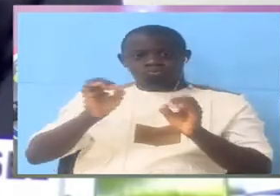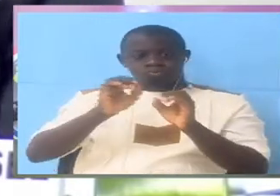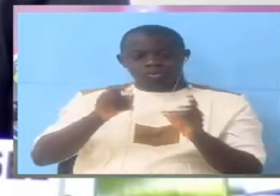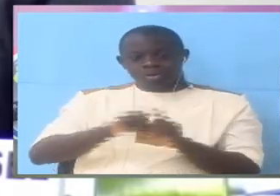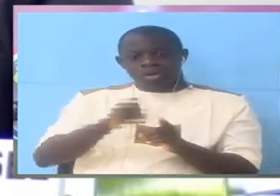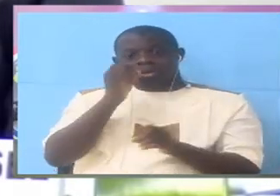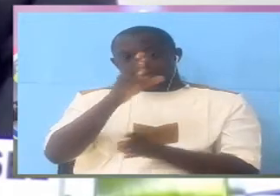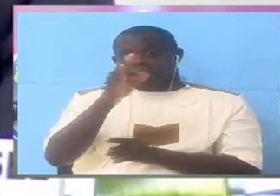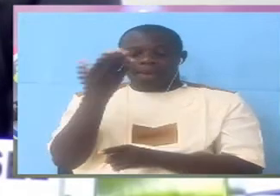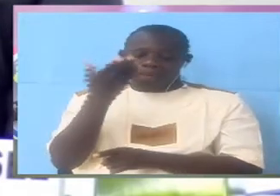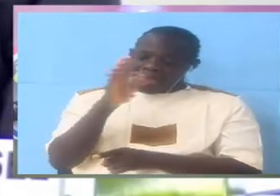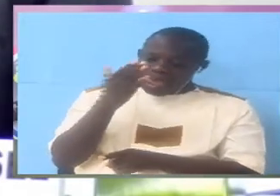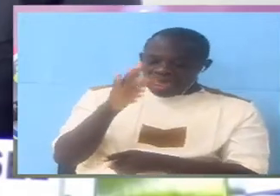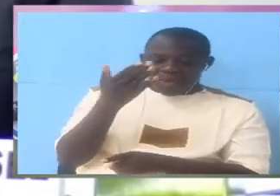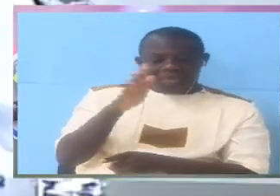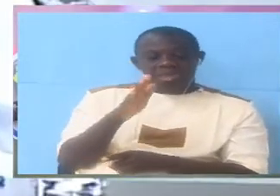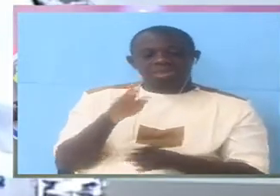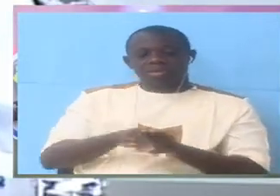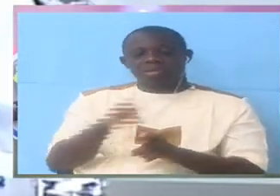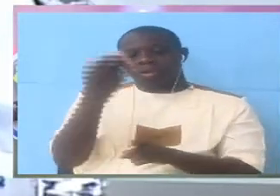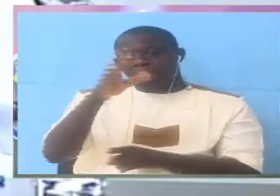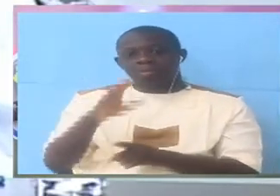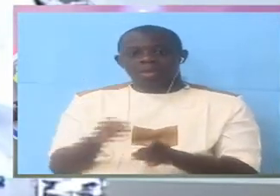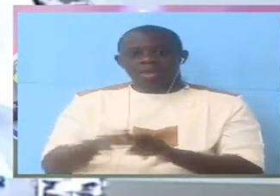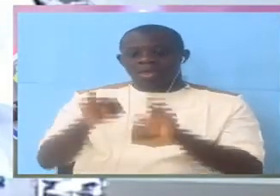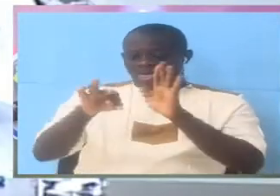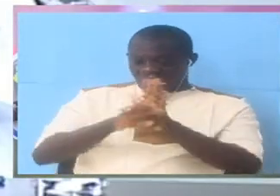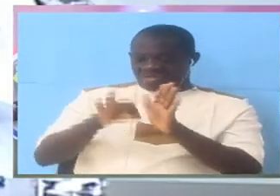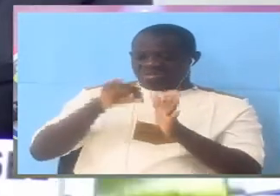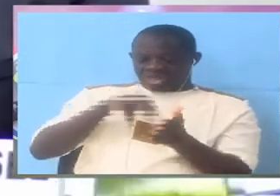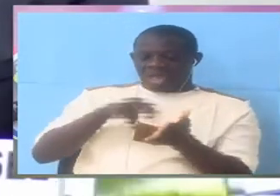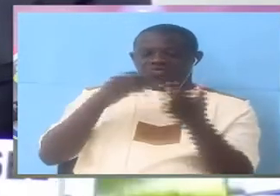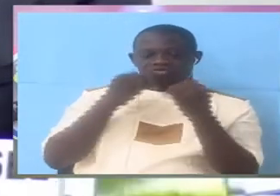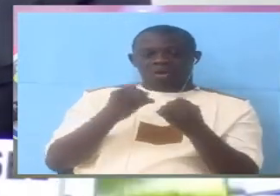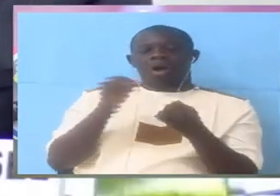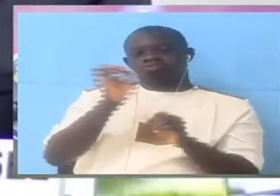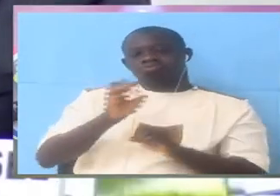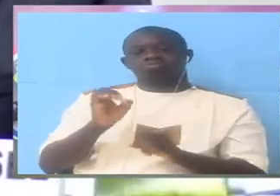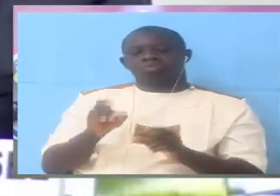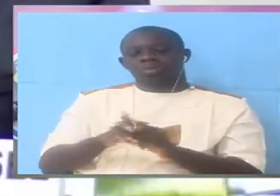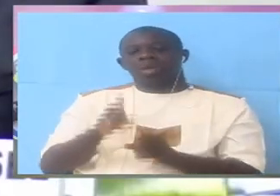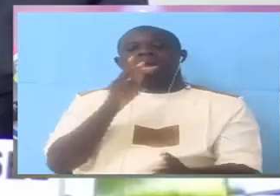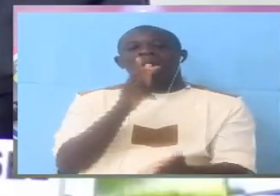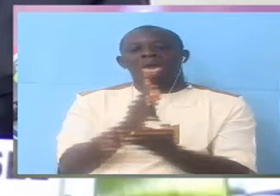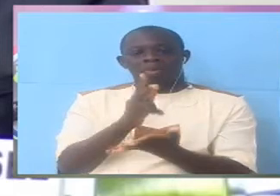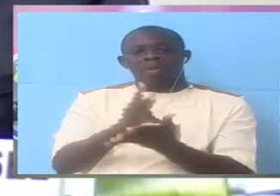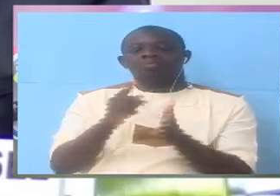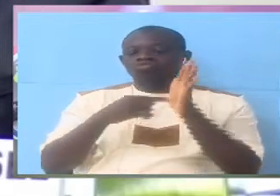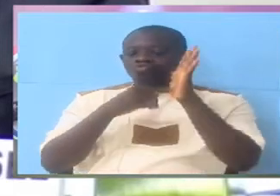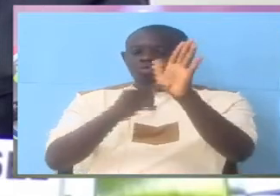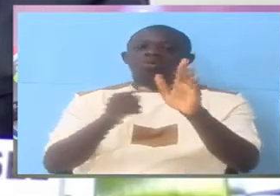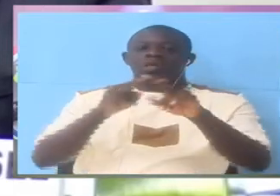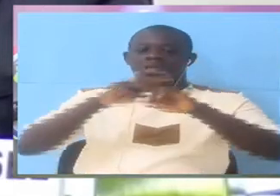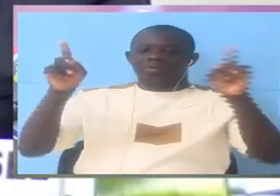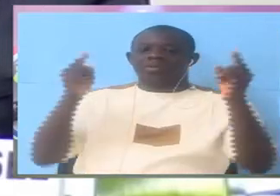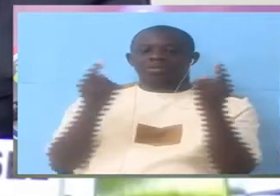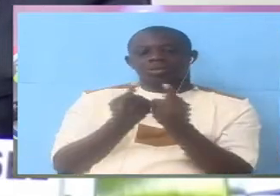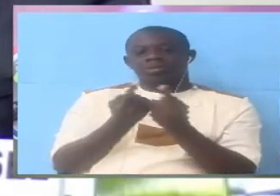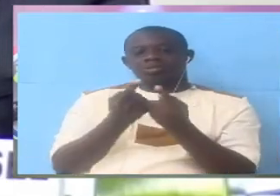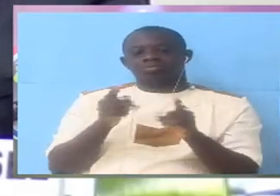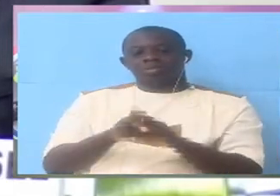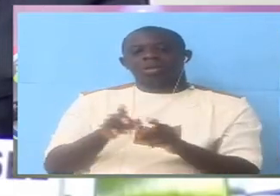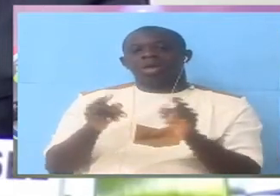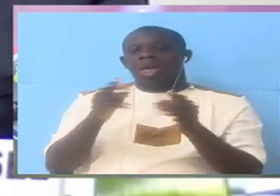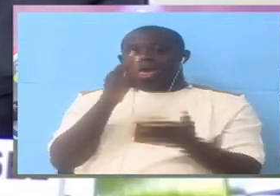not even sure. Maybe I'm between those people. Well, the evidence paints a different picture. The evidence suggests that you are a